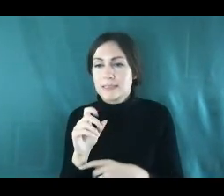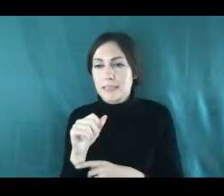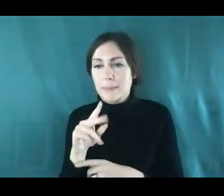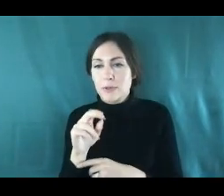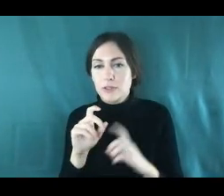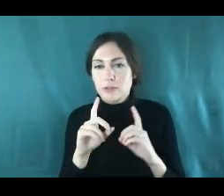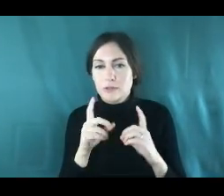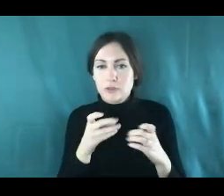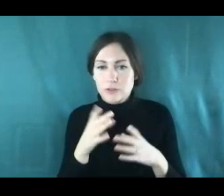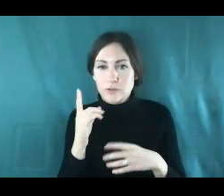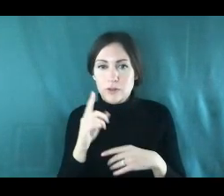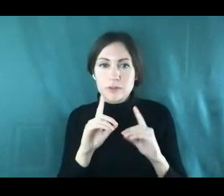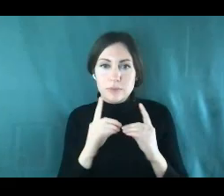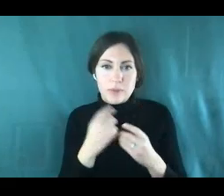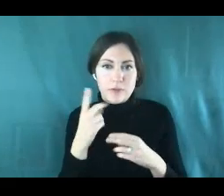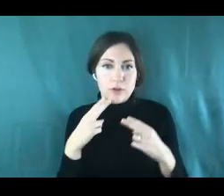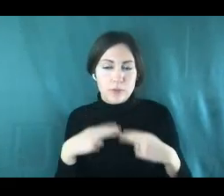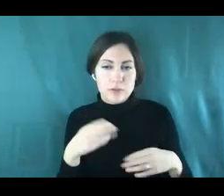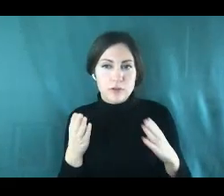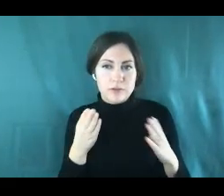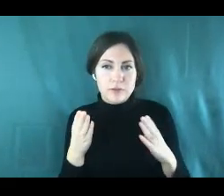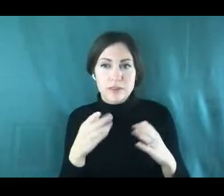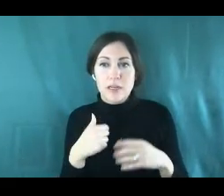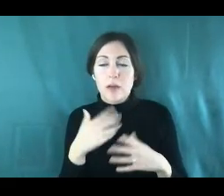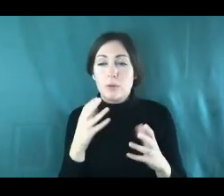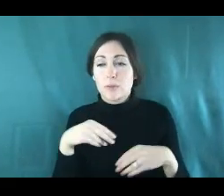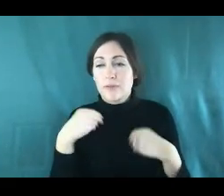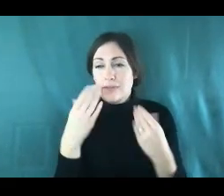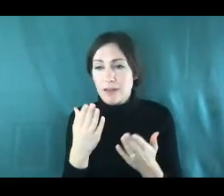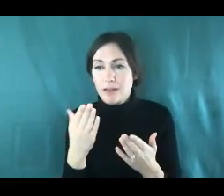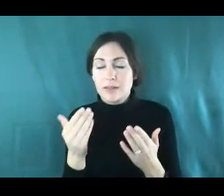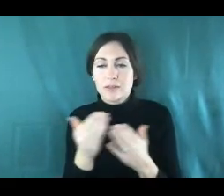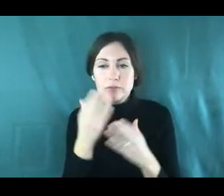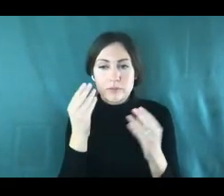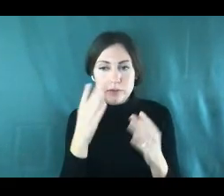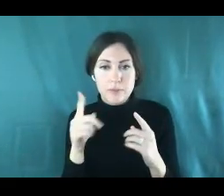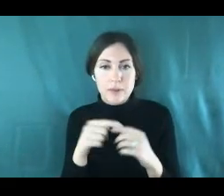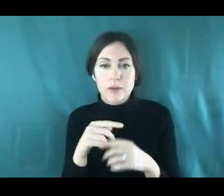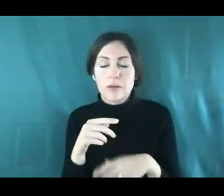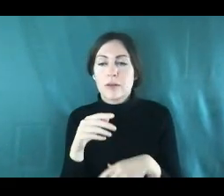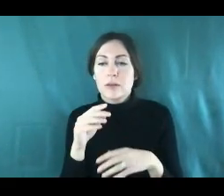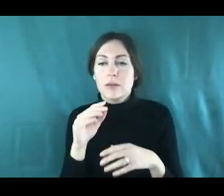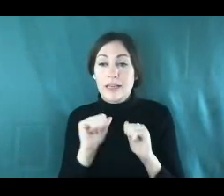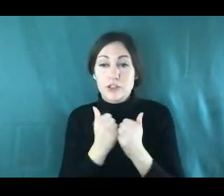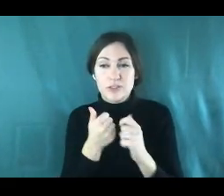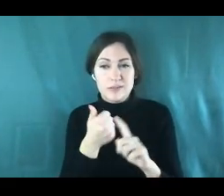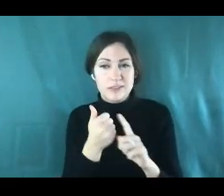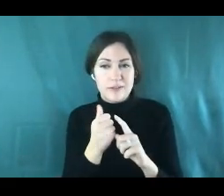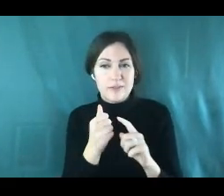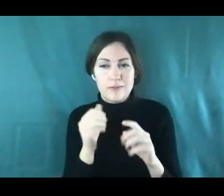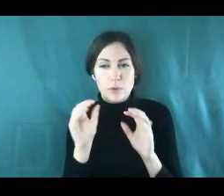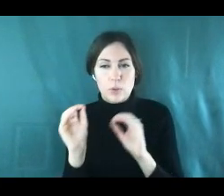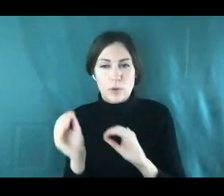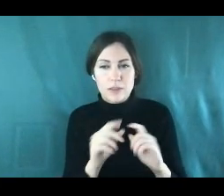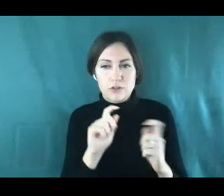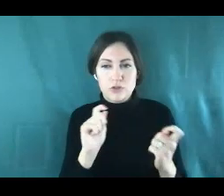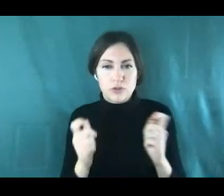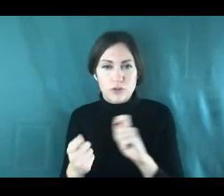as mentioned, I am joining to provide an update on the reorganization of the agency through the passage of Senate